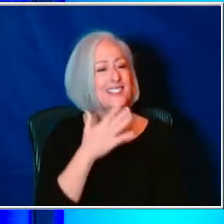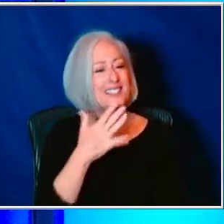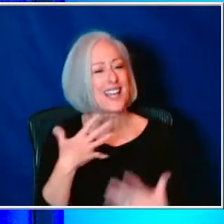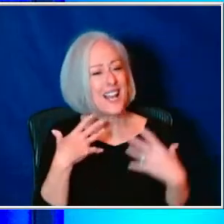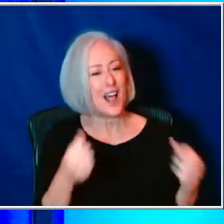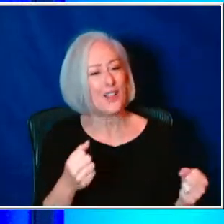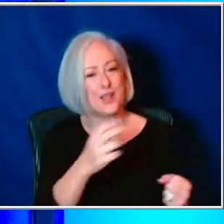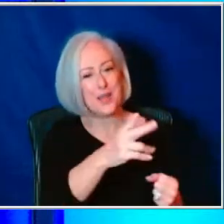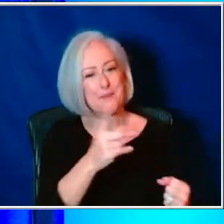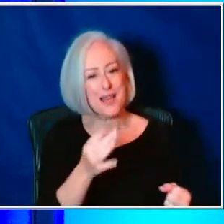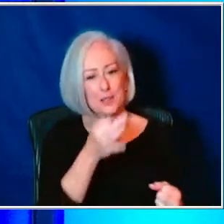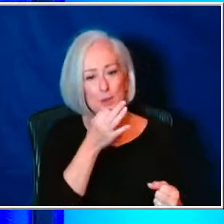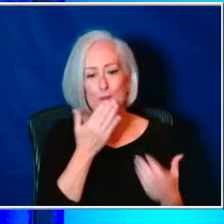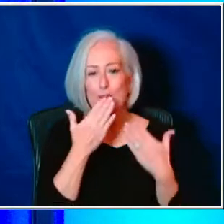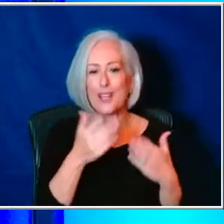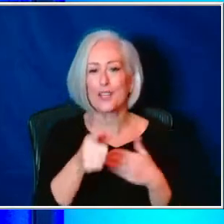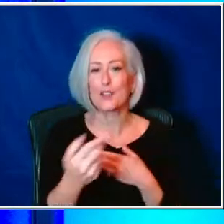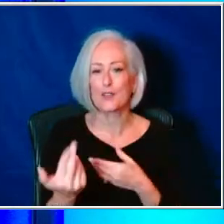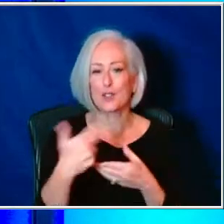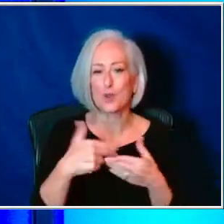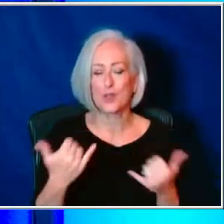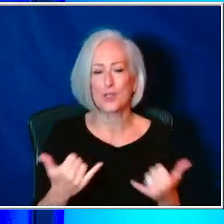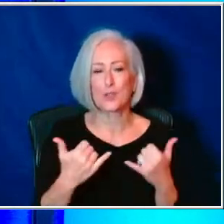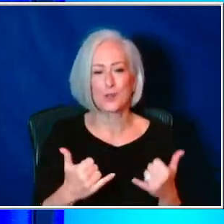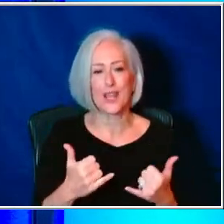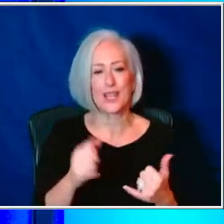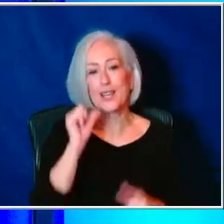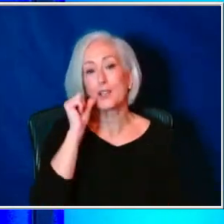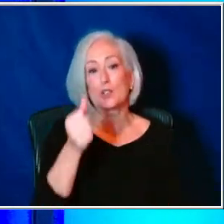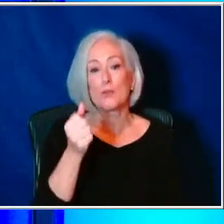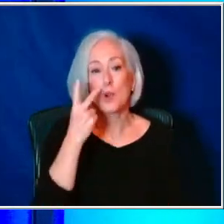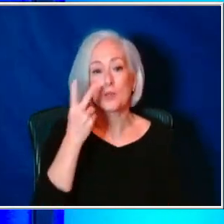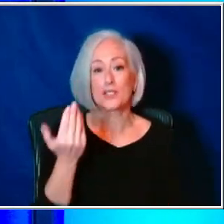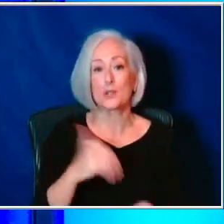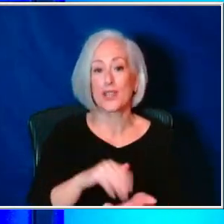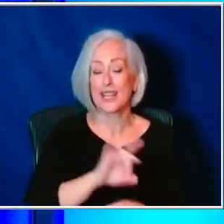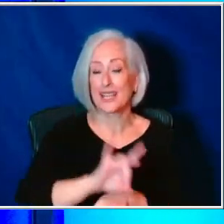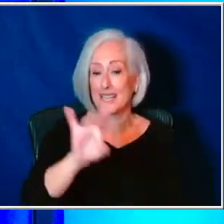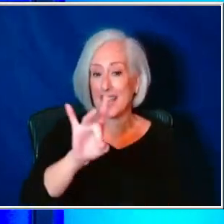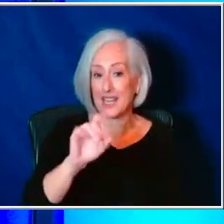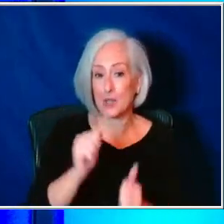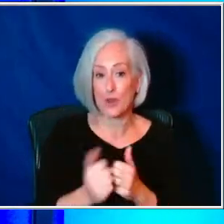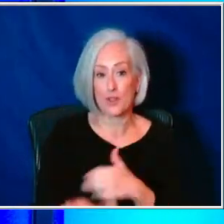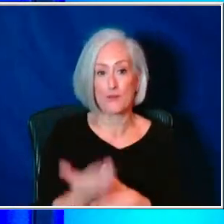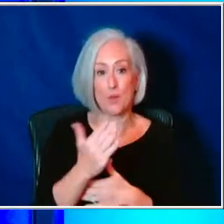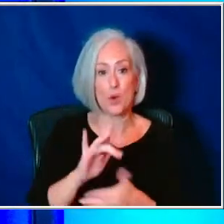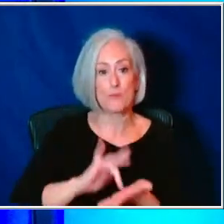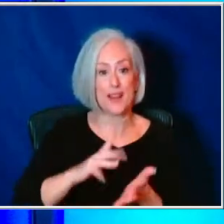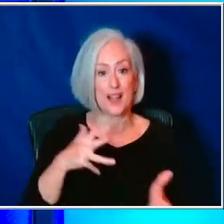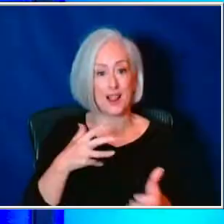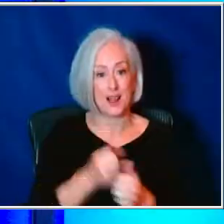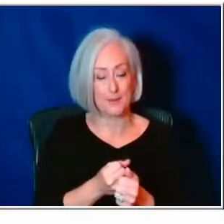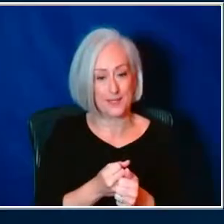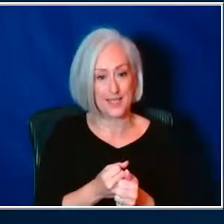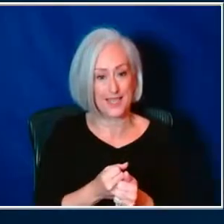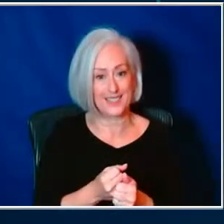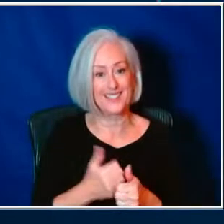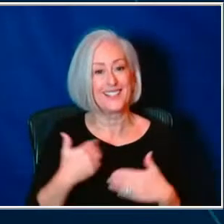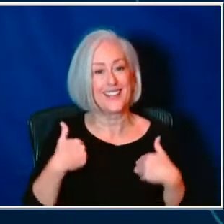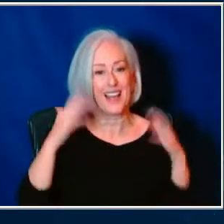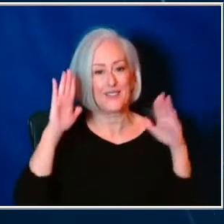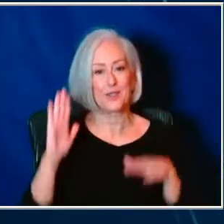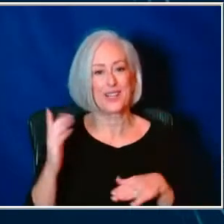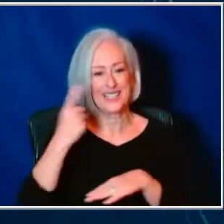And thank you all for joining us today. We'll be back tomorrow morning at 8 a.m. with another Morning Medical Update. Until then, have a great day. Coming